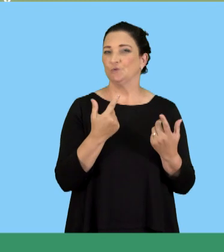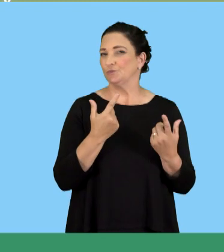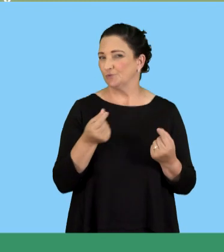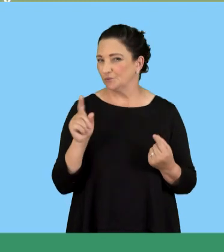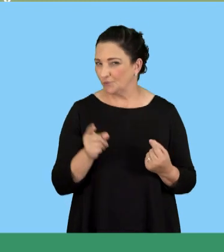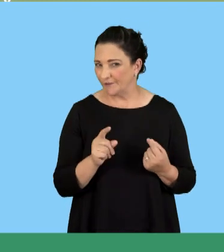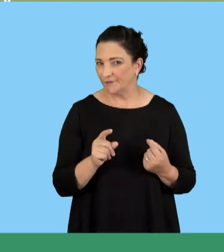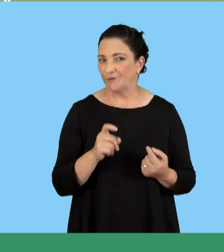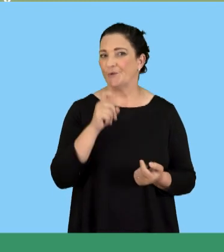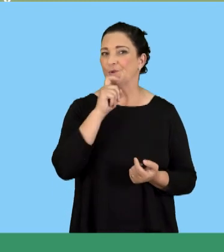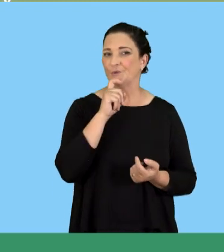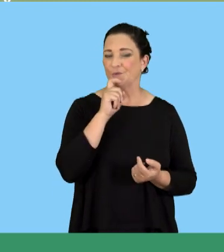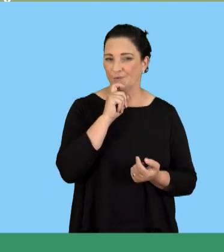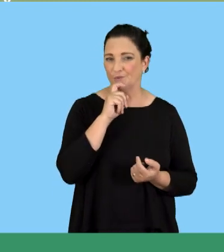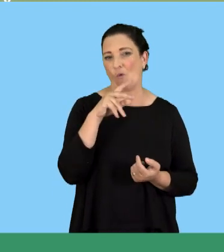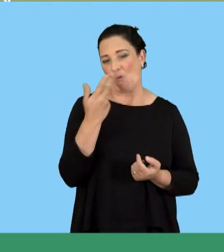also